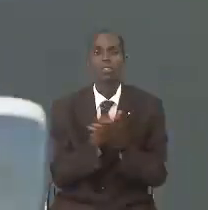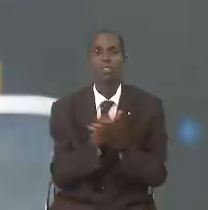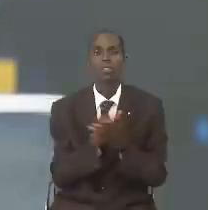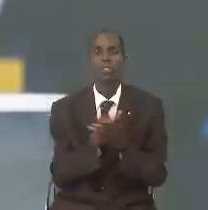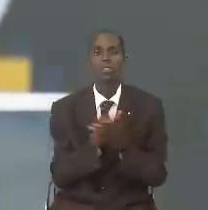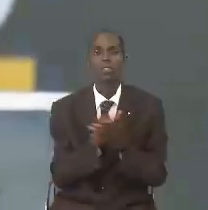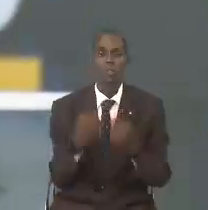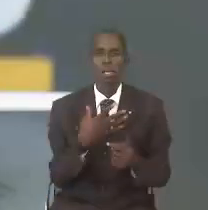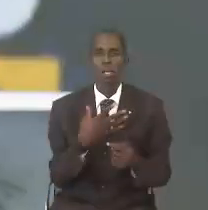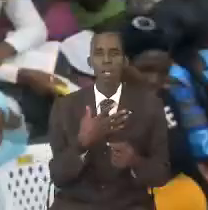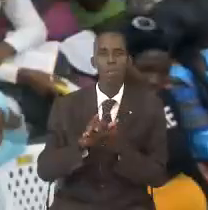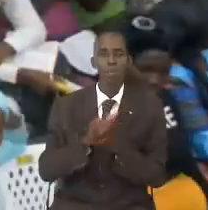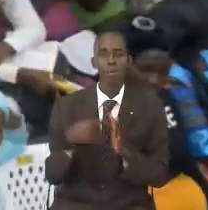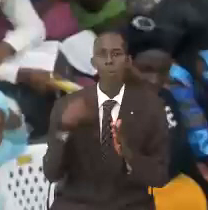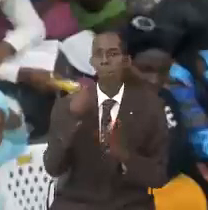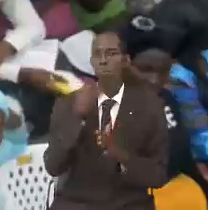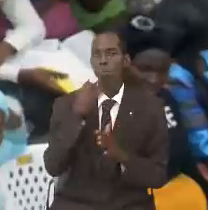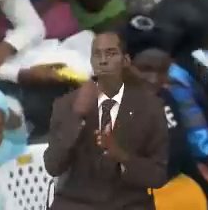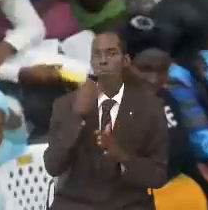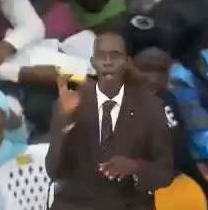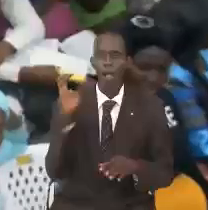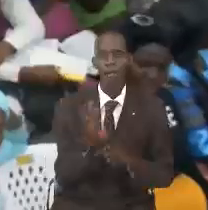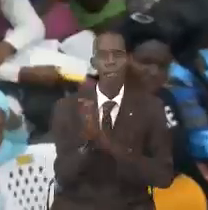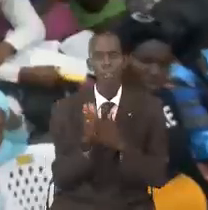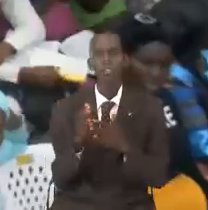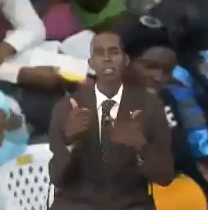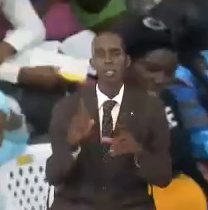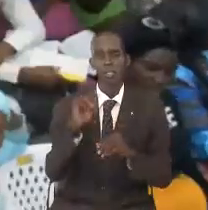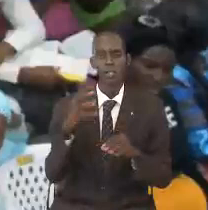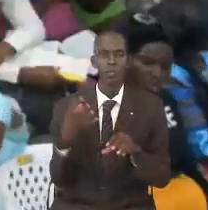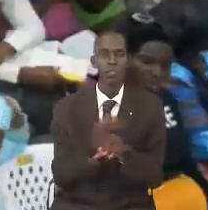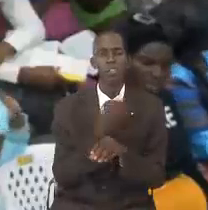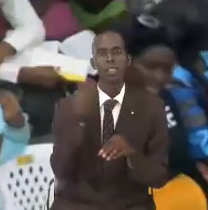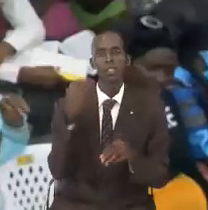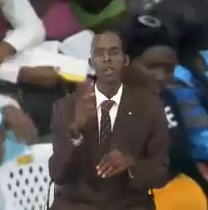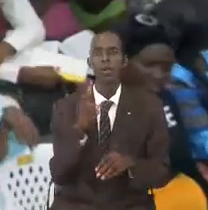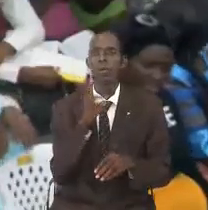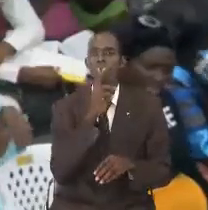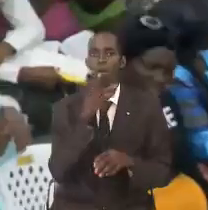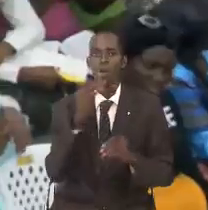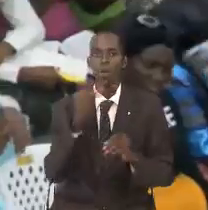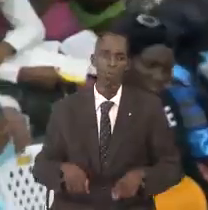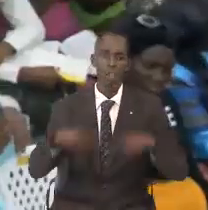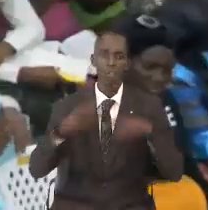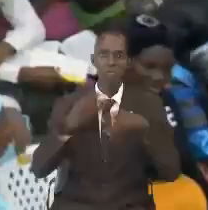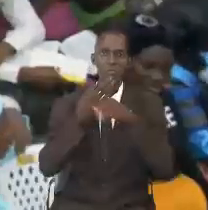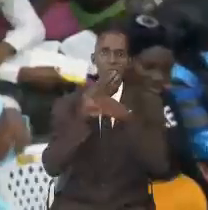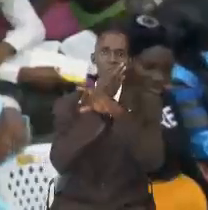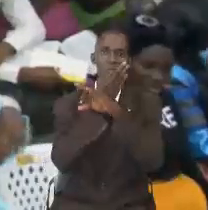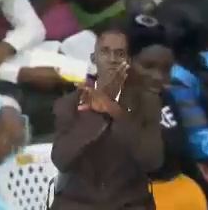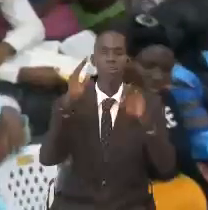whosoever will, let him take the water of life freely. It's